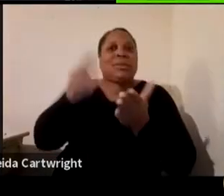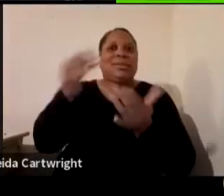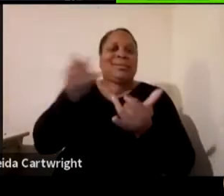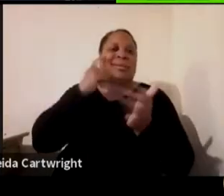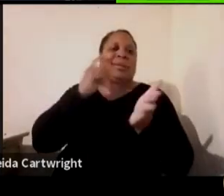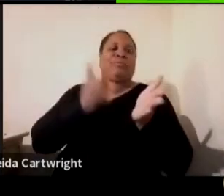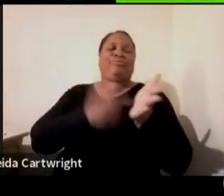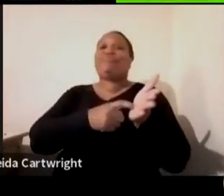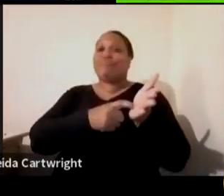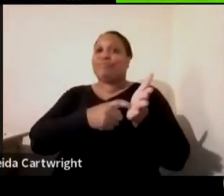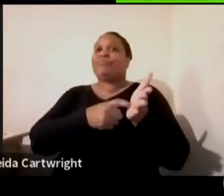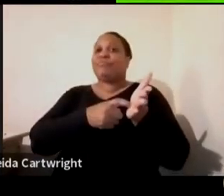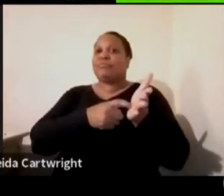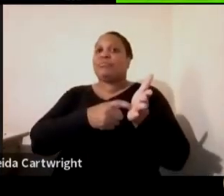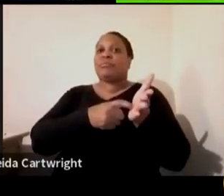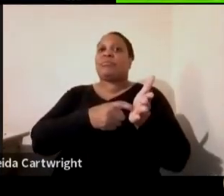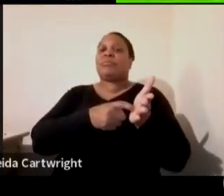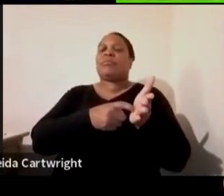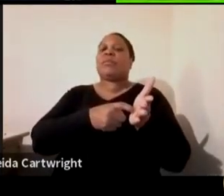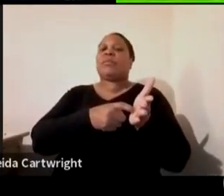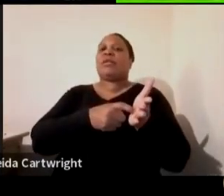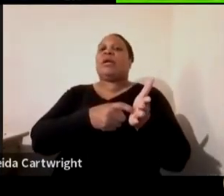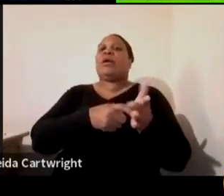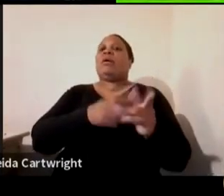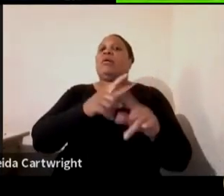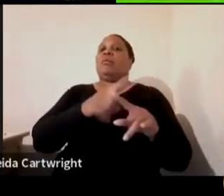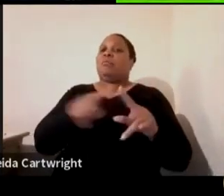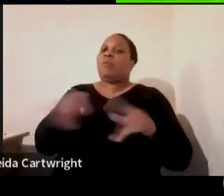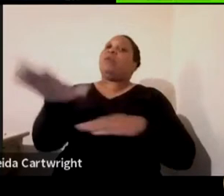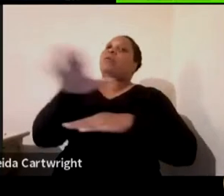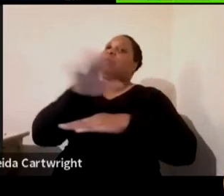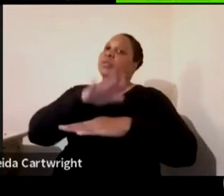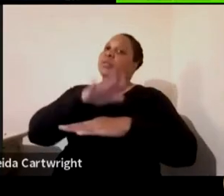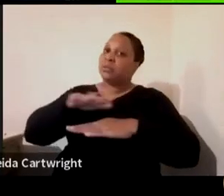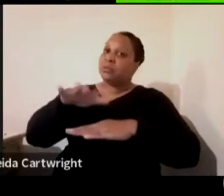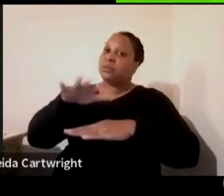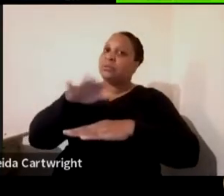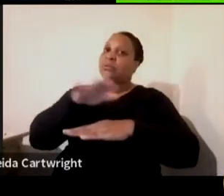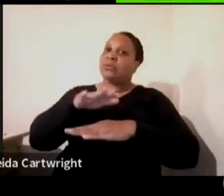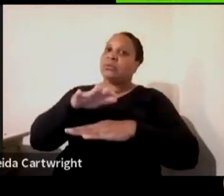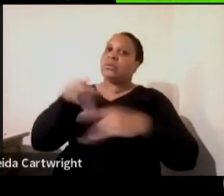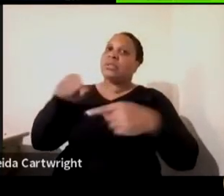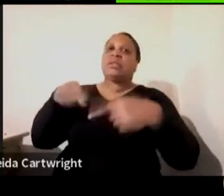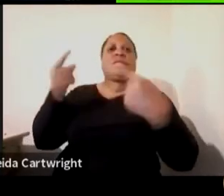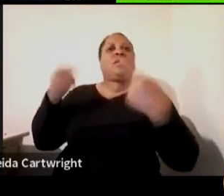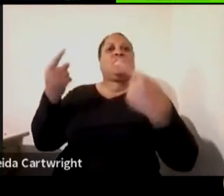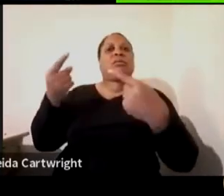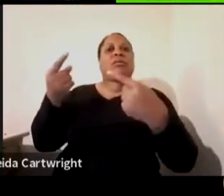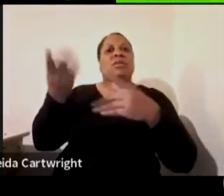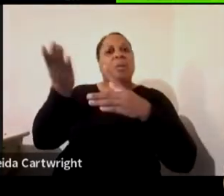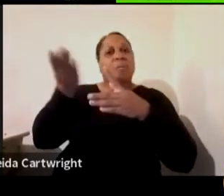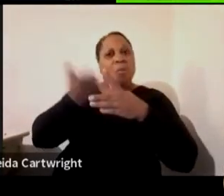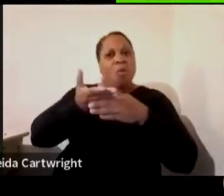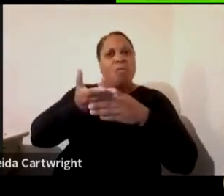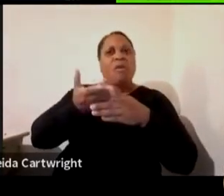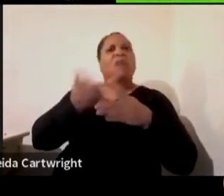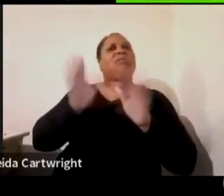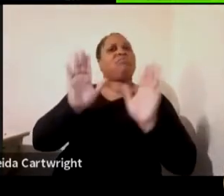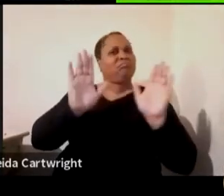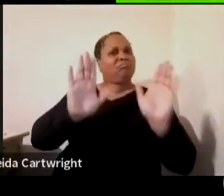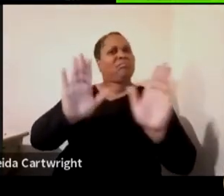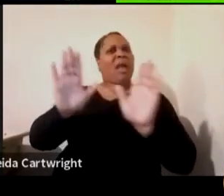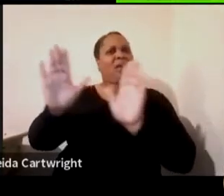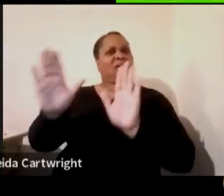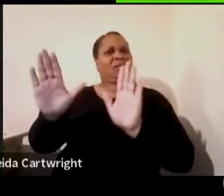the vaccination. But all in all, the side effect profile is excellent and very similar